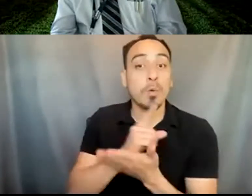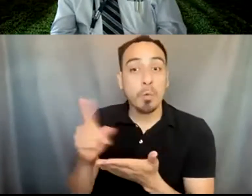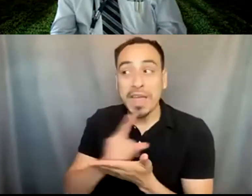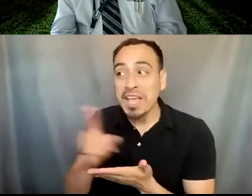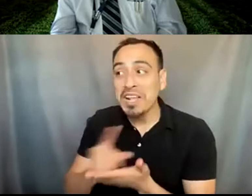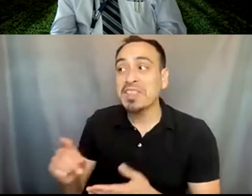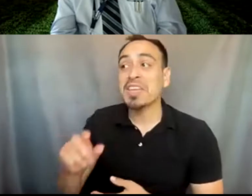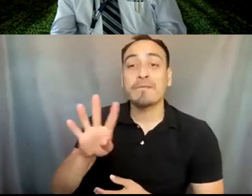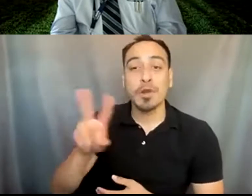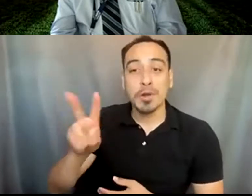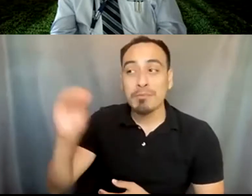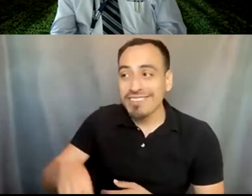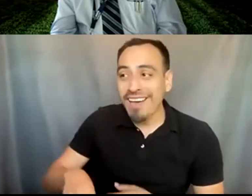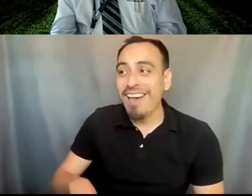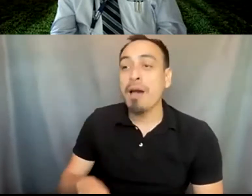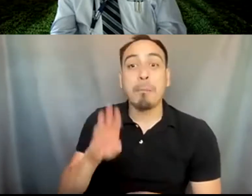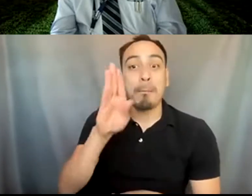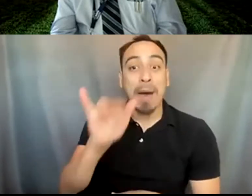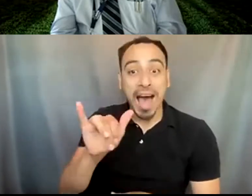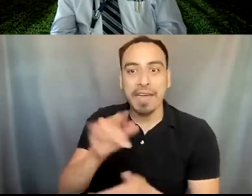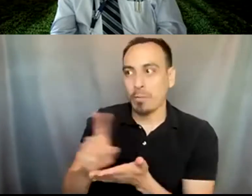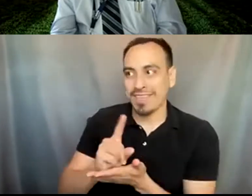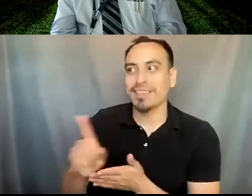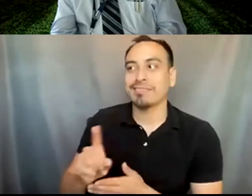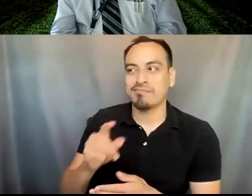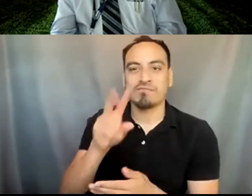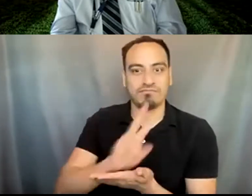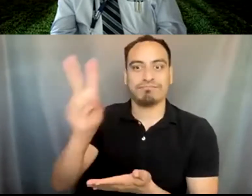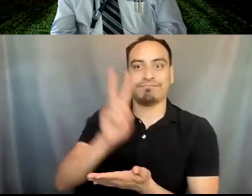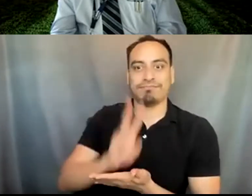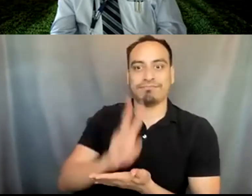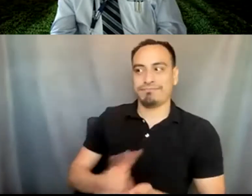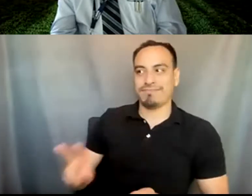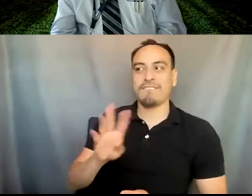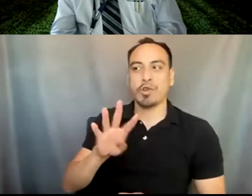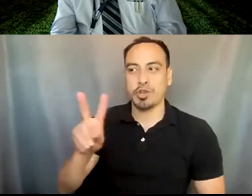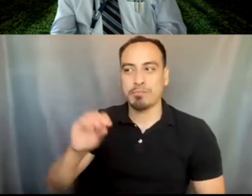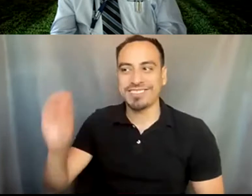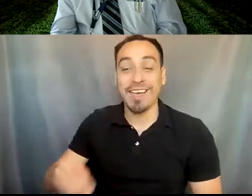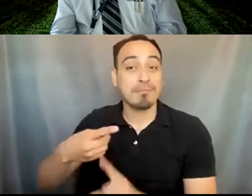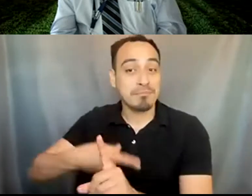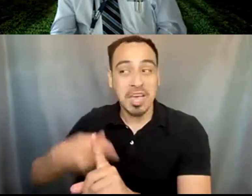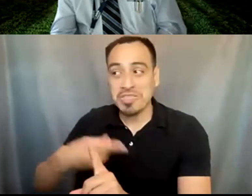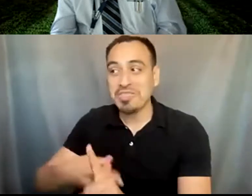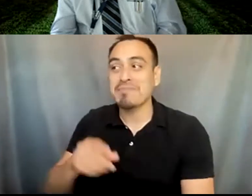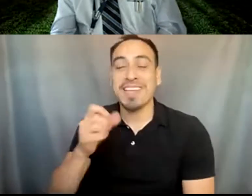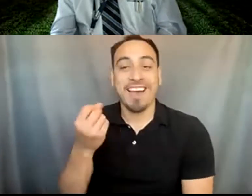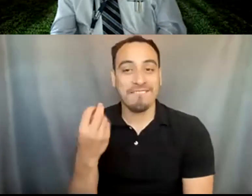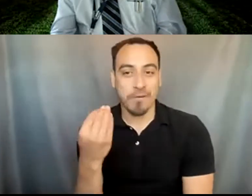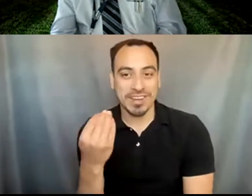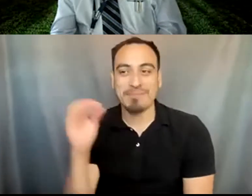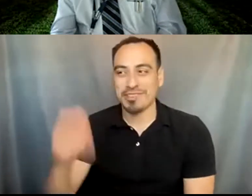36% said the online access is really helpful. So thank you so much for sharing